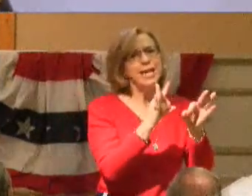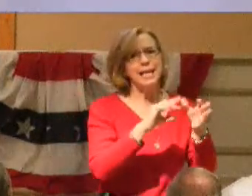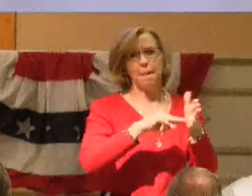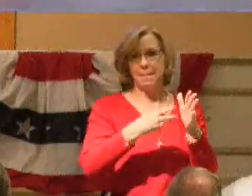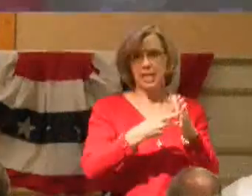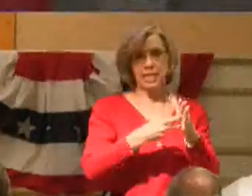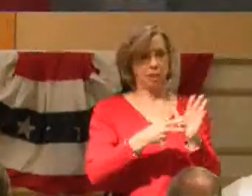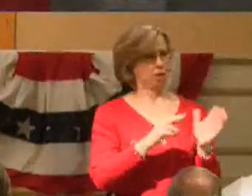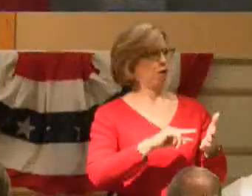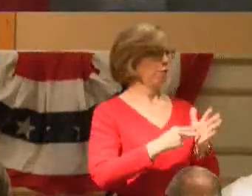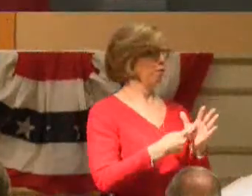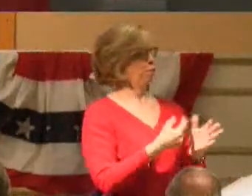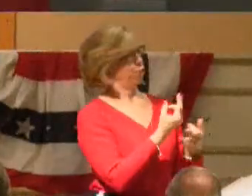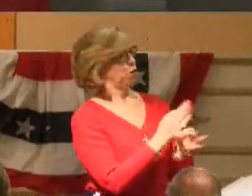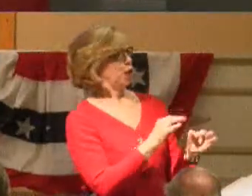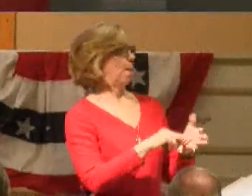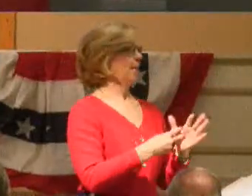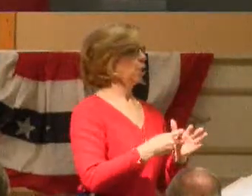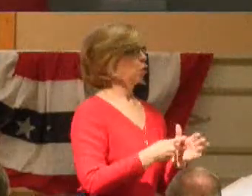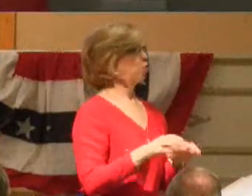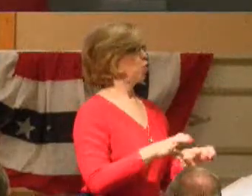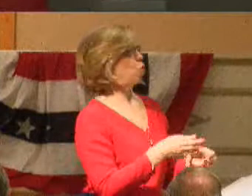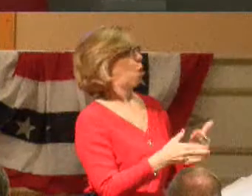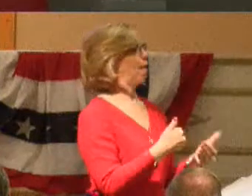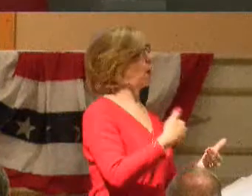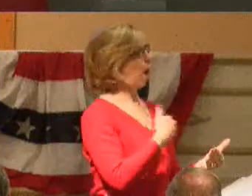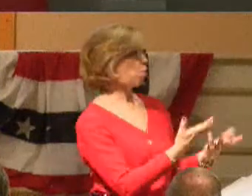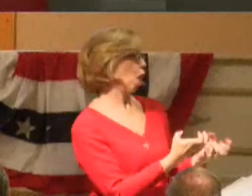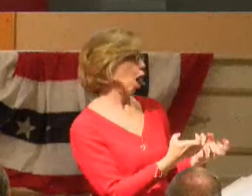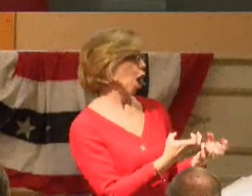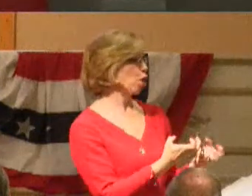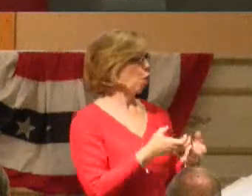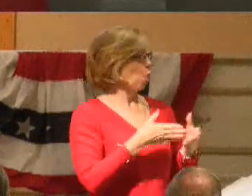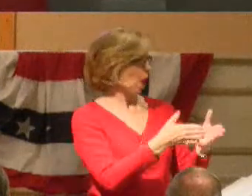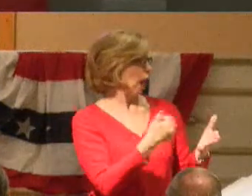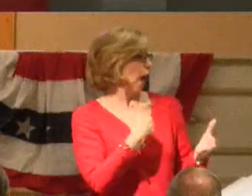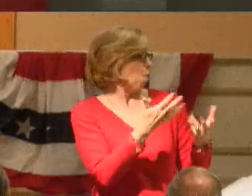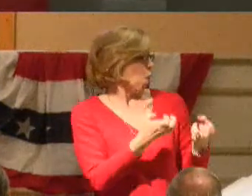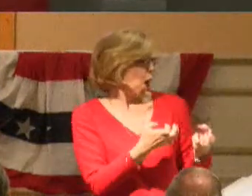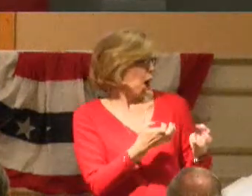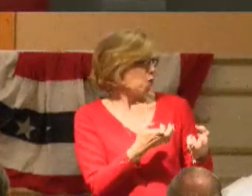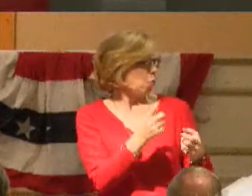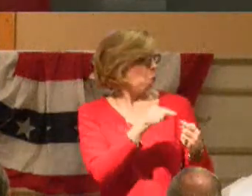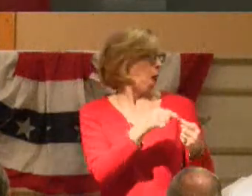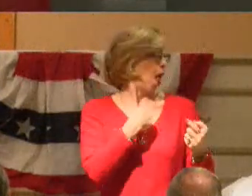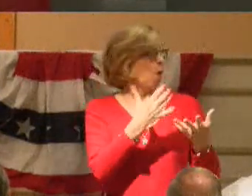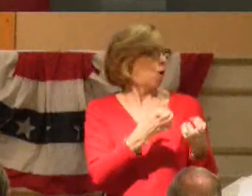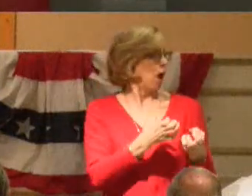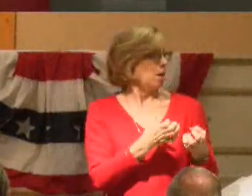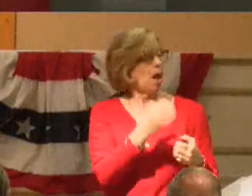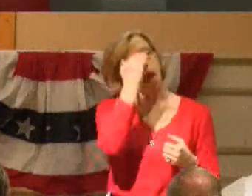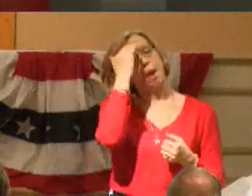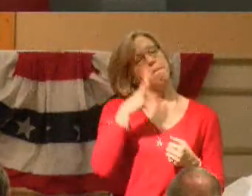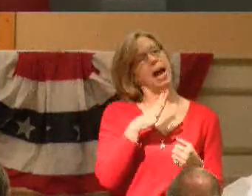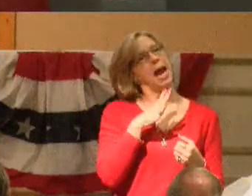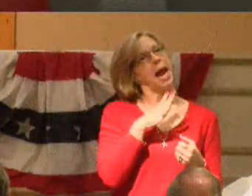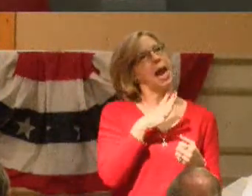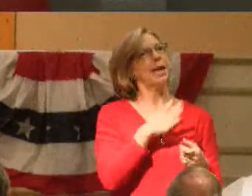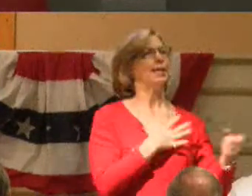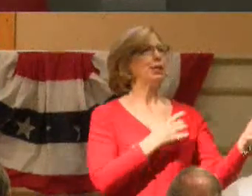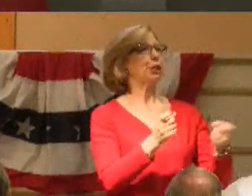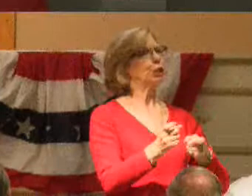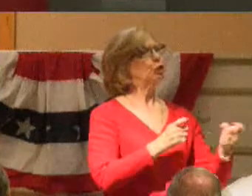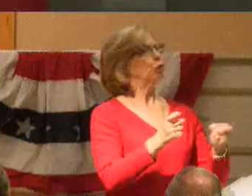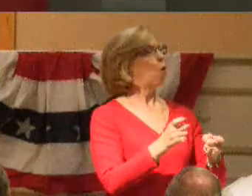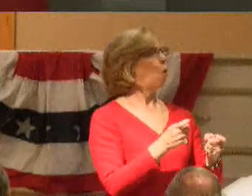could do whatever we want, whenever we want, however we want to do it, and man's basically